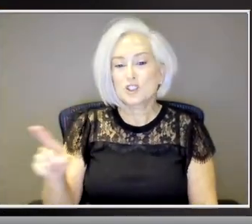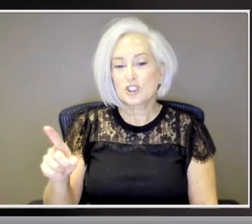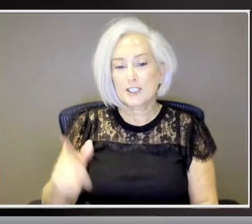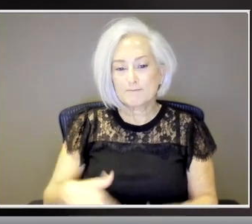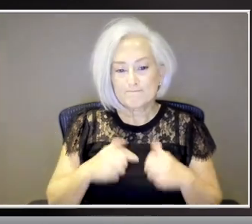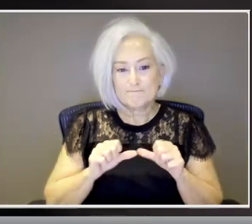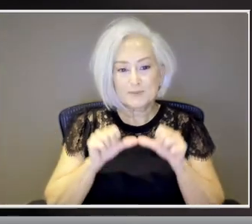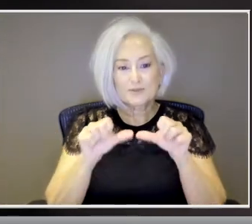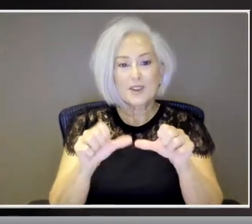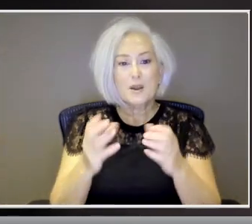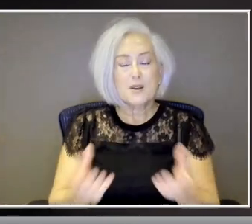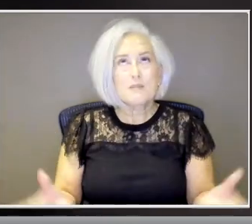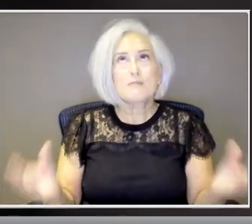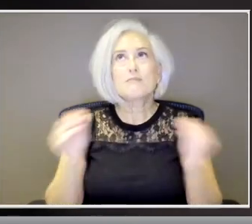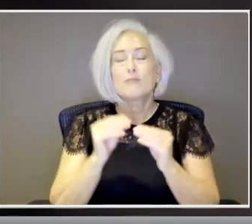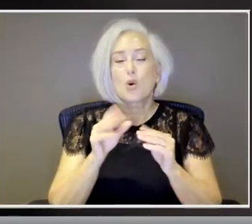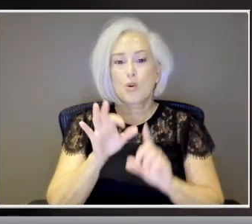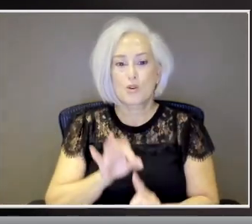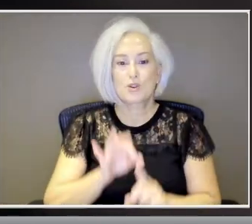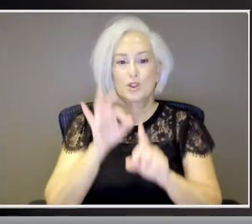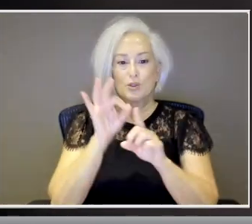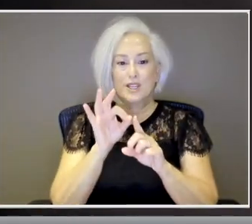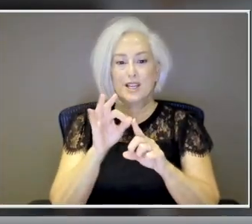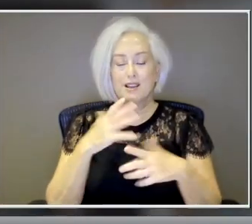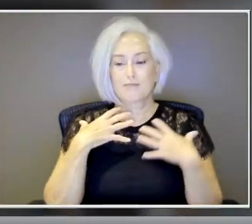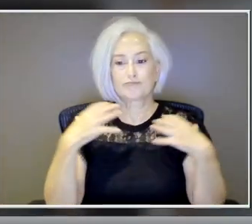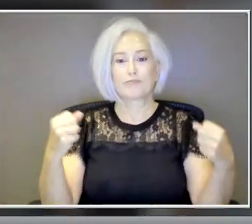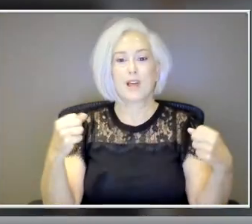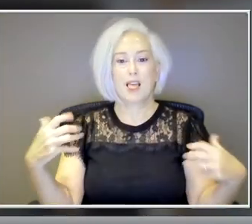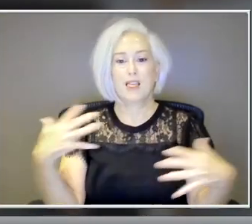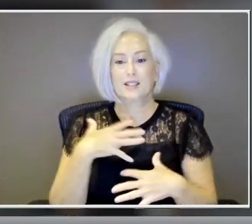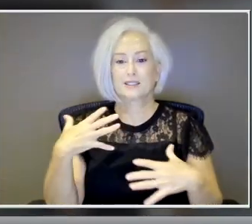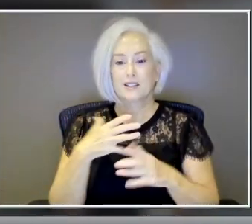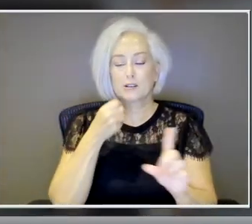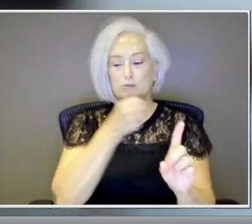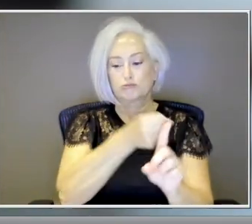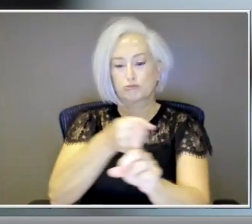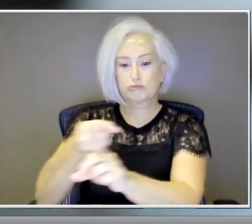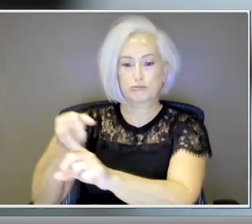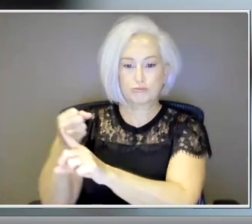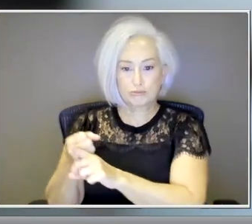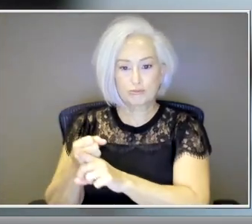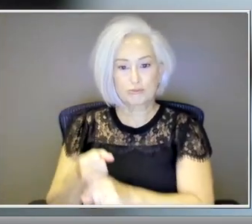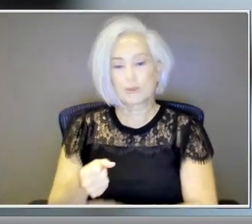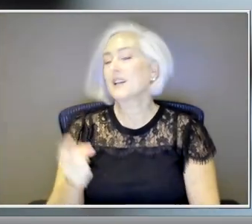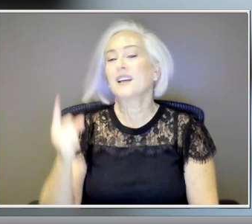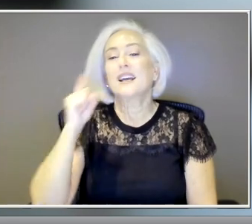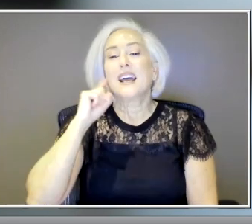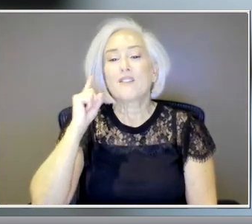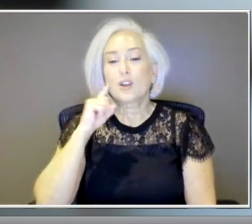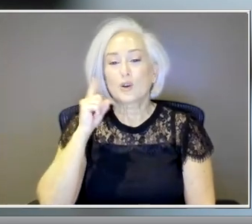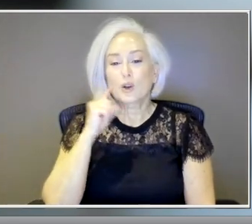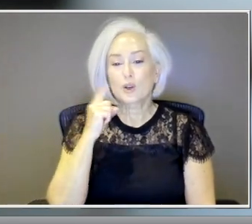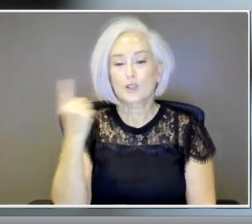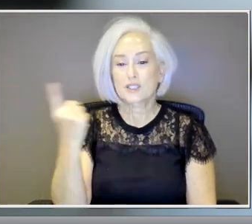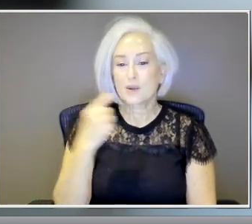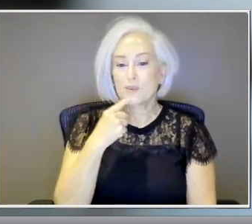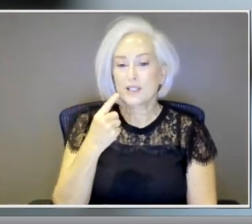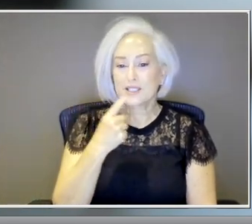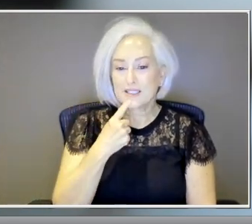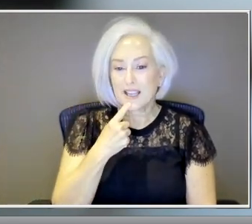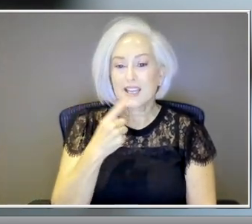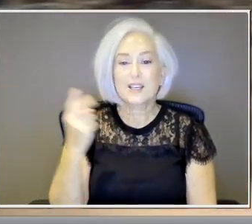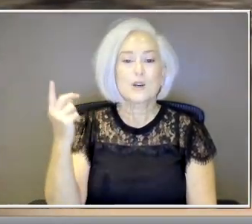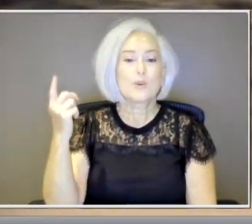than anyone should ever face in their entire life. Have you heard the saying of like, when you hear hooves in a hospital, think horse,